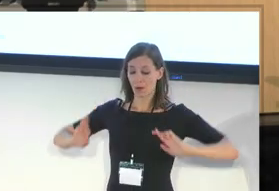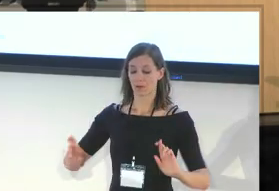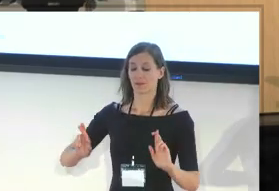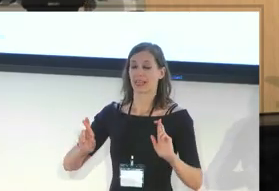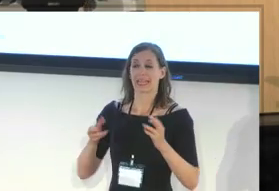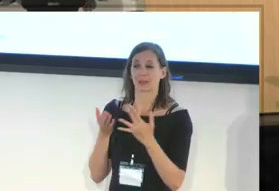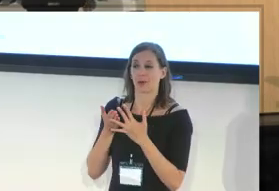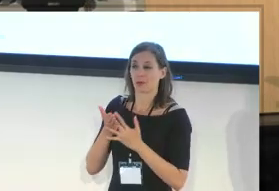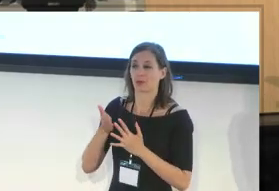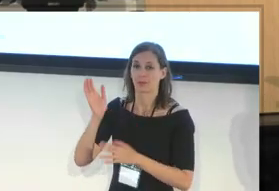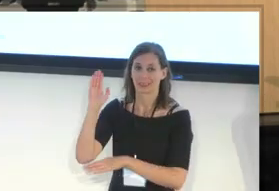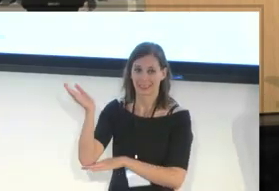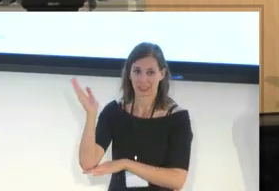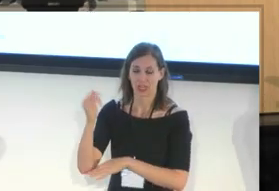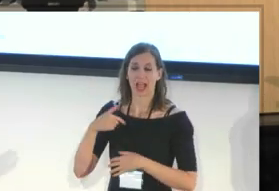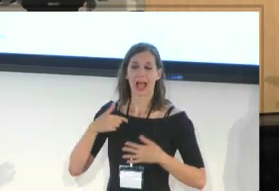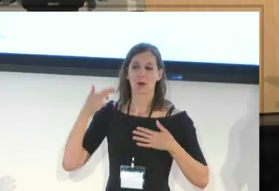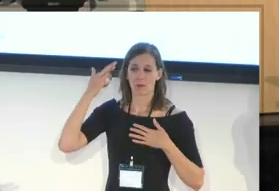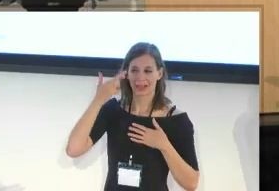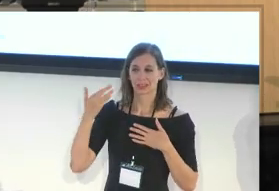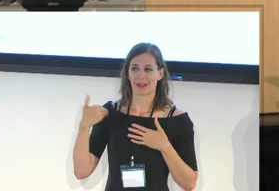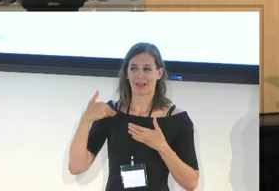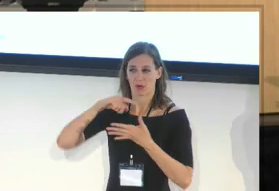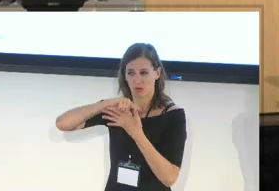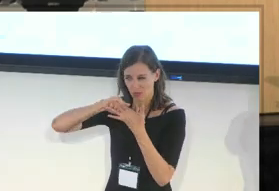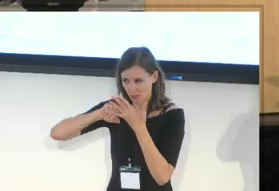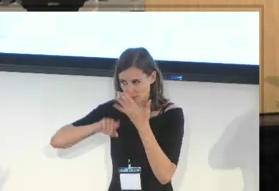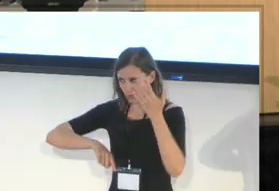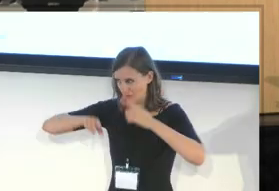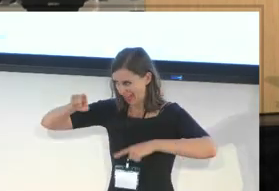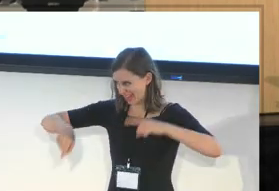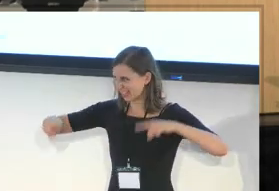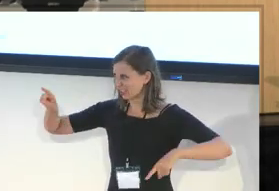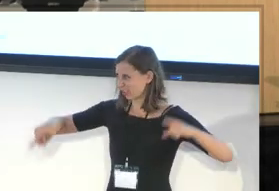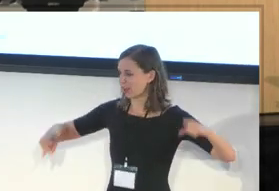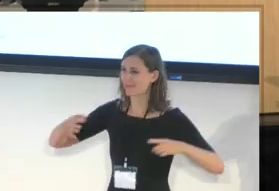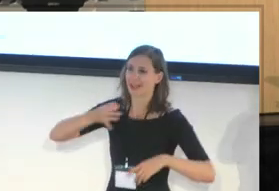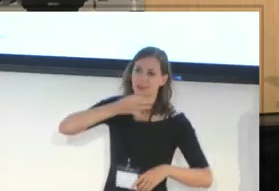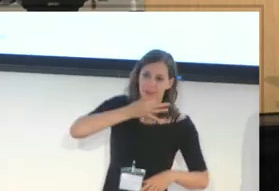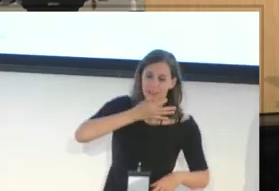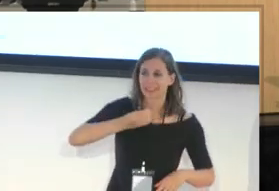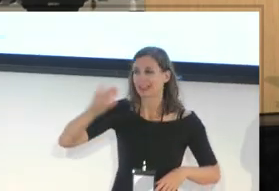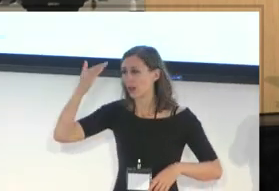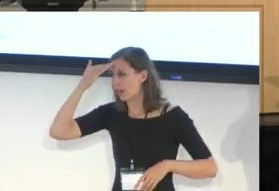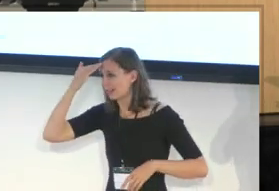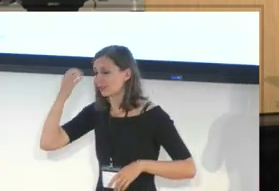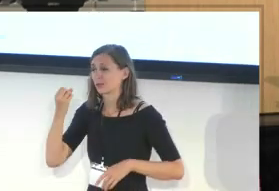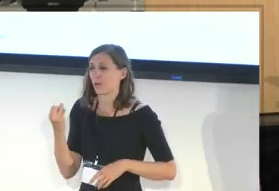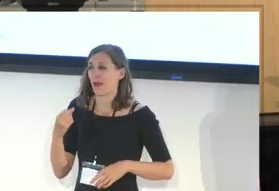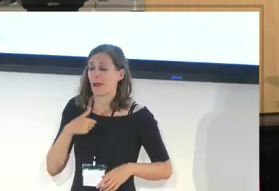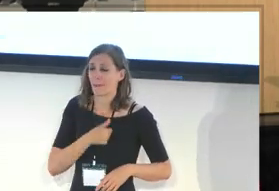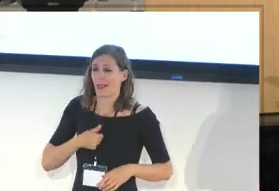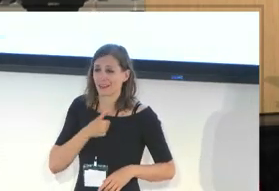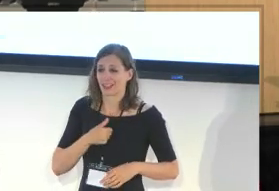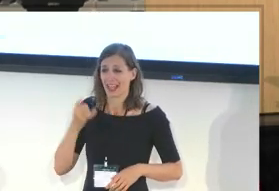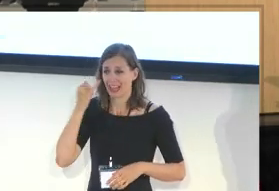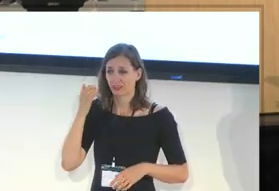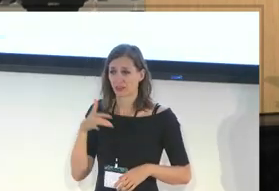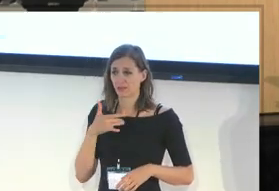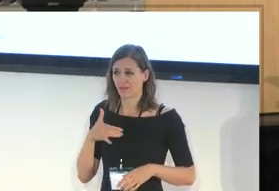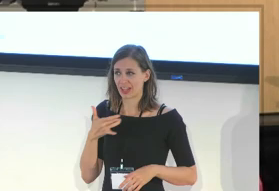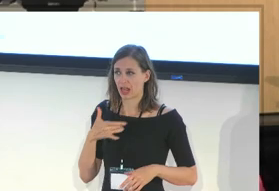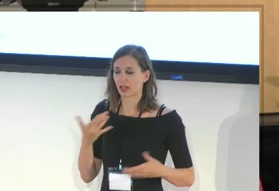presentation, I realize that we have a range of different levels of expertise and knowledge. So I apologize if any of it you're going, I already knew that,